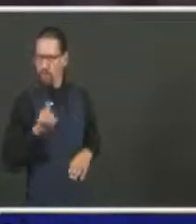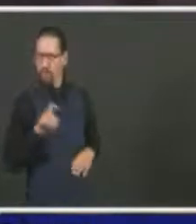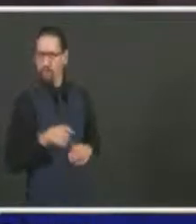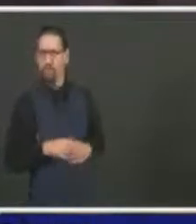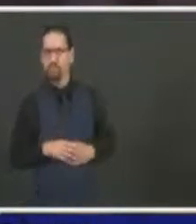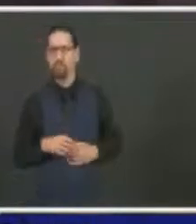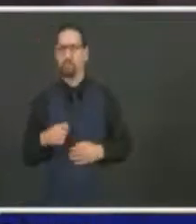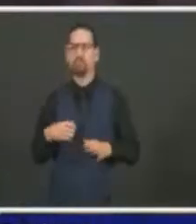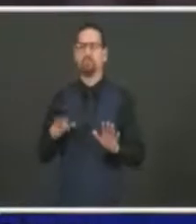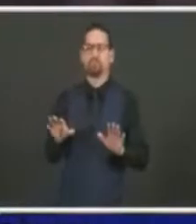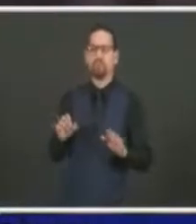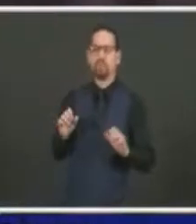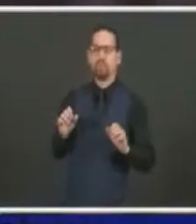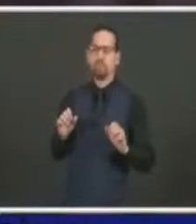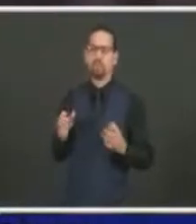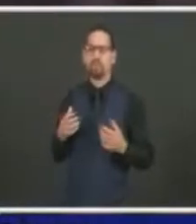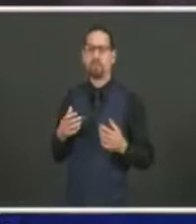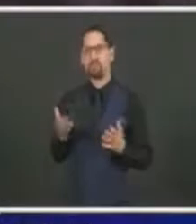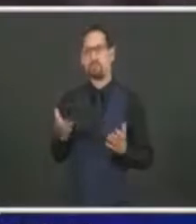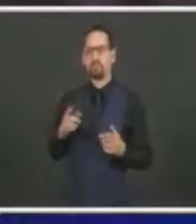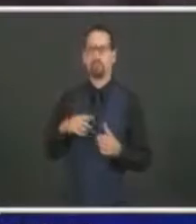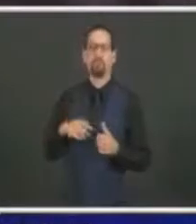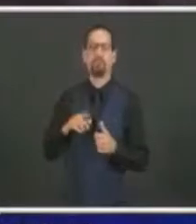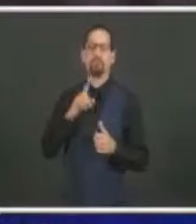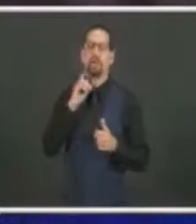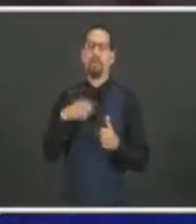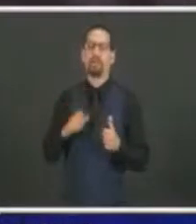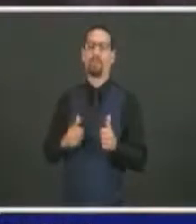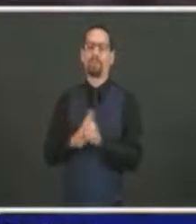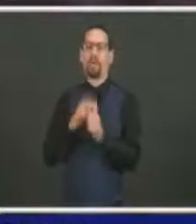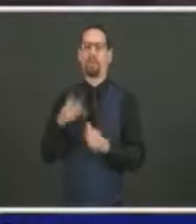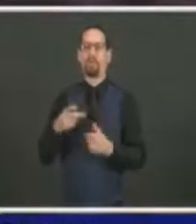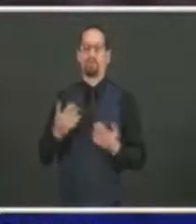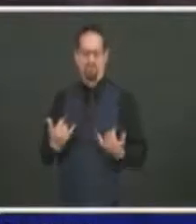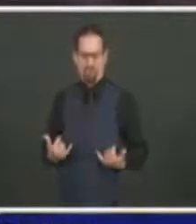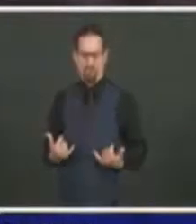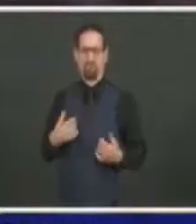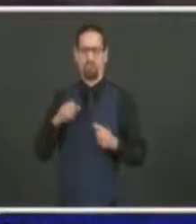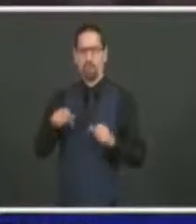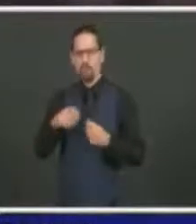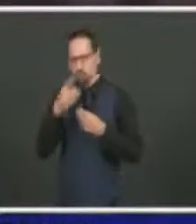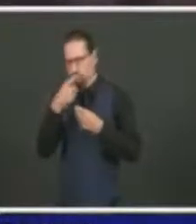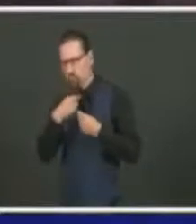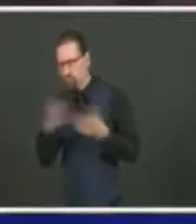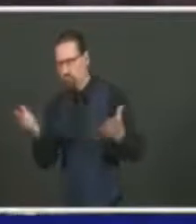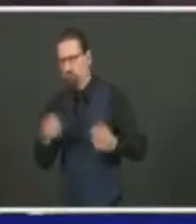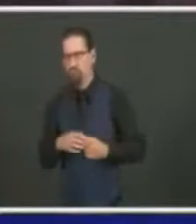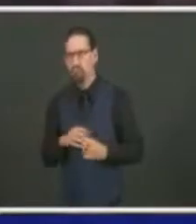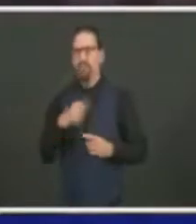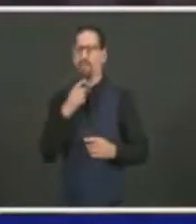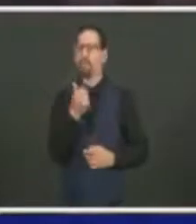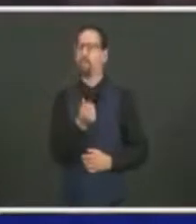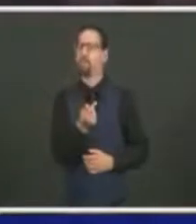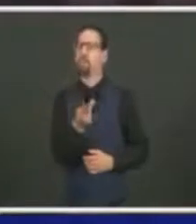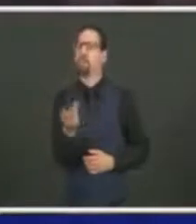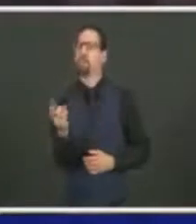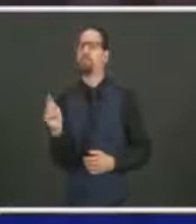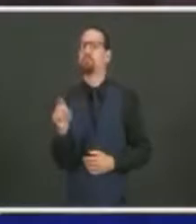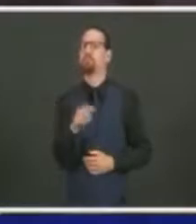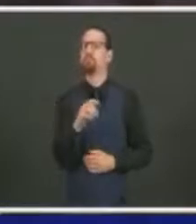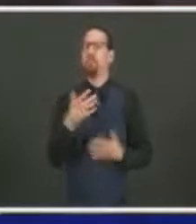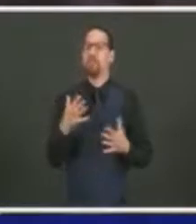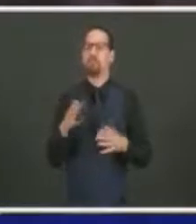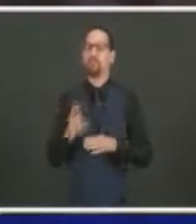need to be something we follow up upon after this press conference. It's a handful of businesses at this point in time that